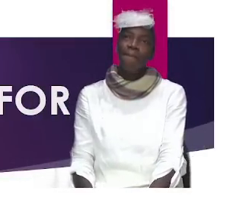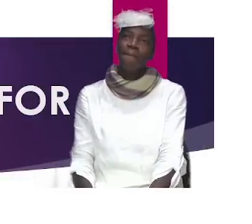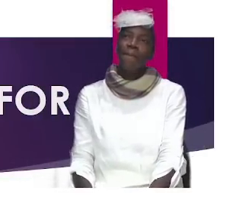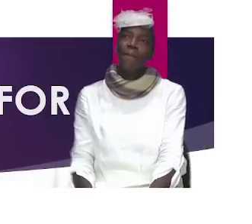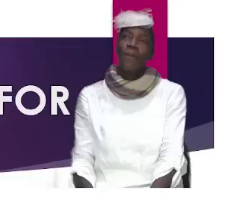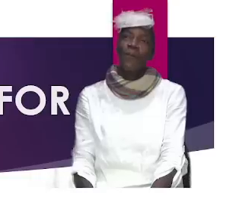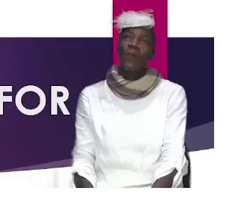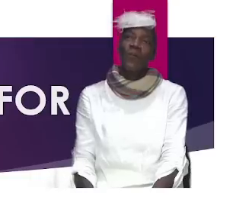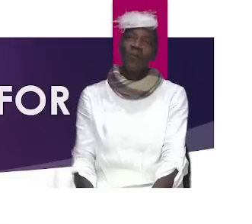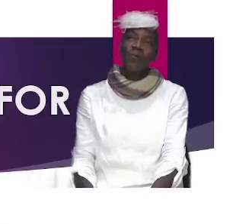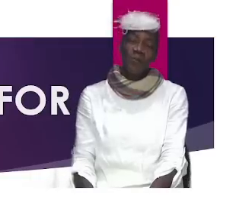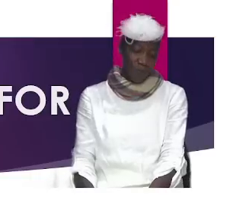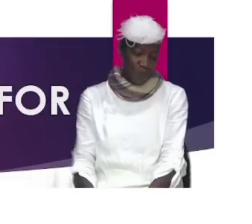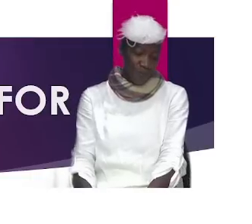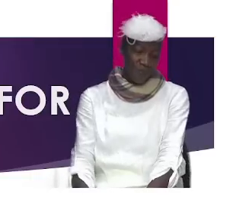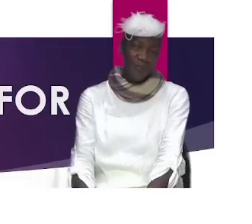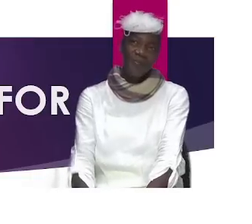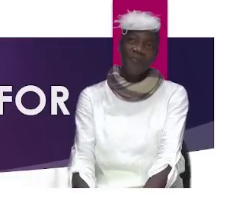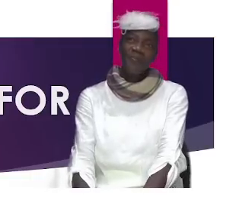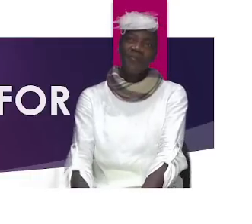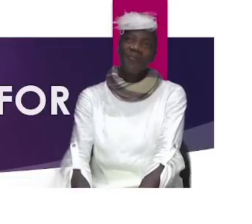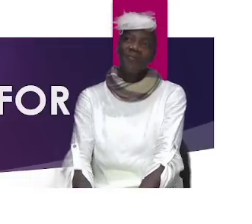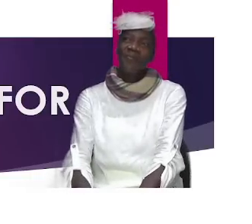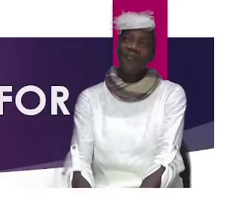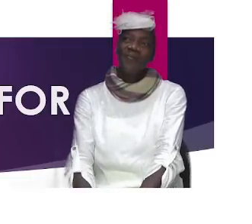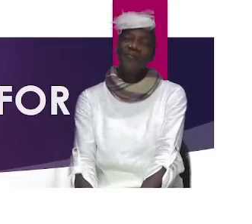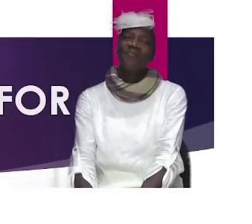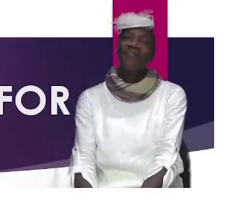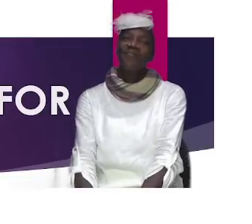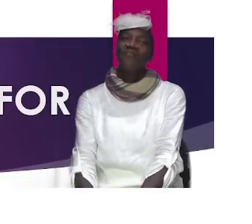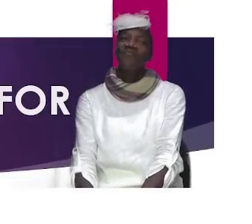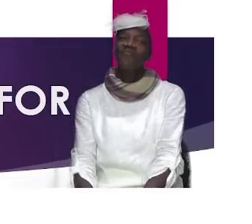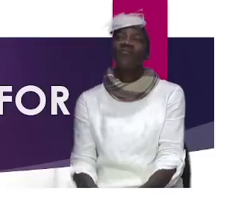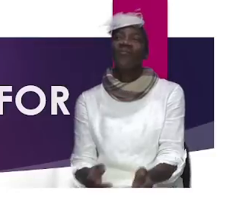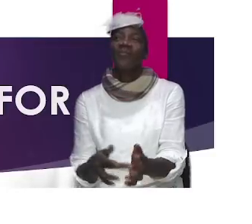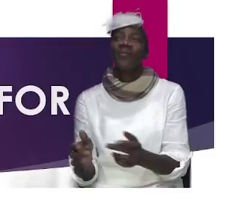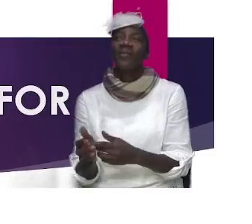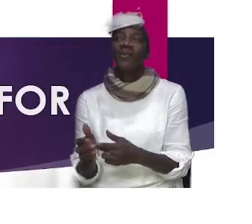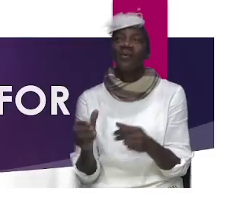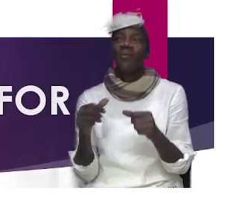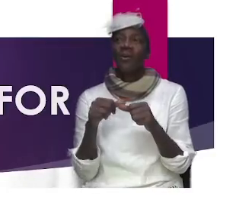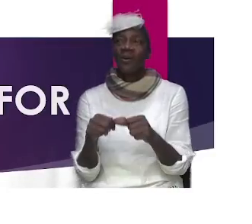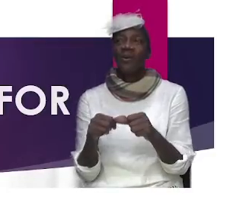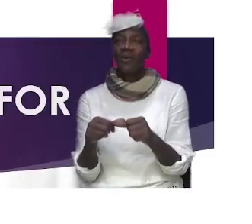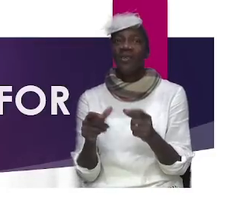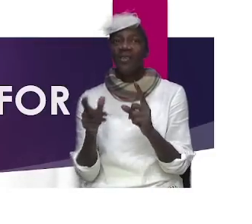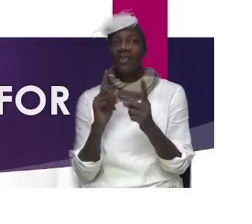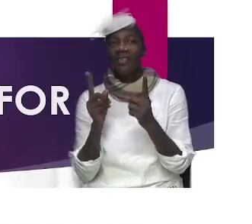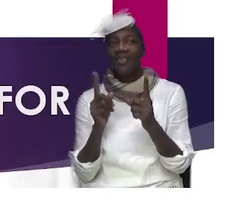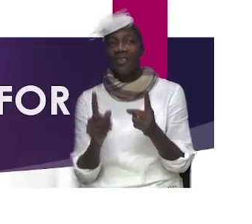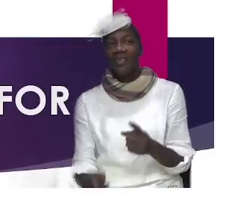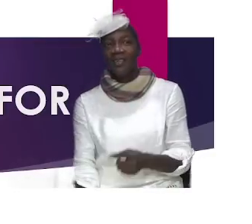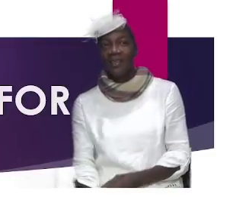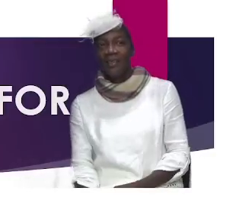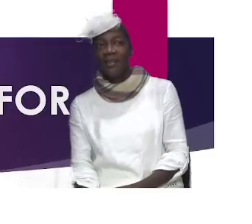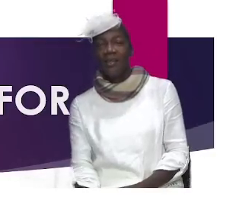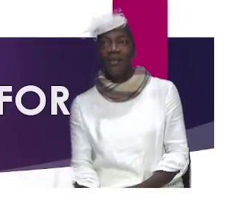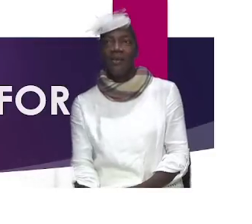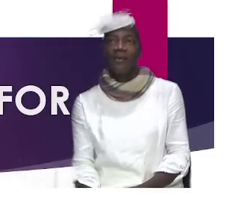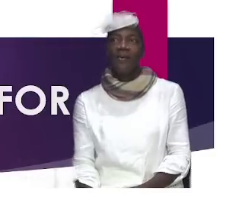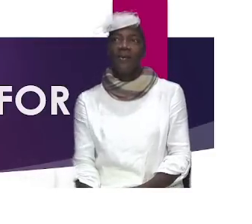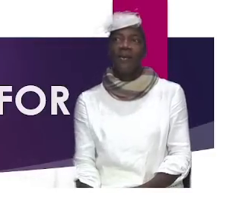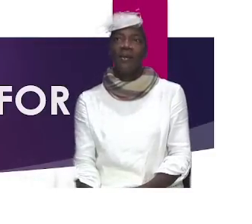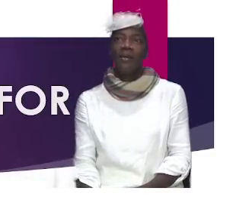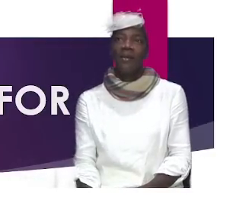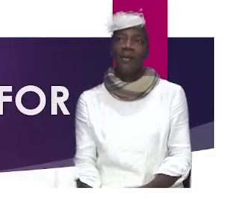And of course, the scripture would have gone on. Of course, the scripture would have gone on to talk about. In fact, I think we should read